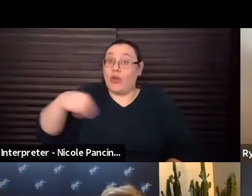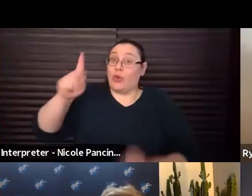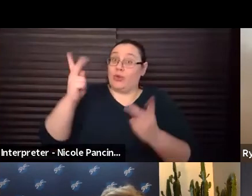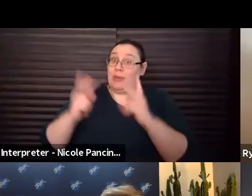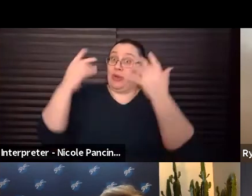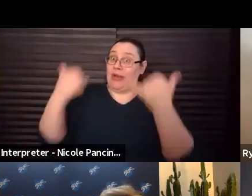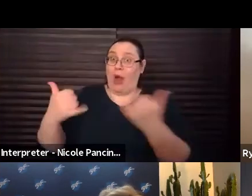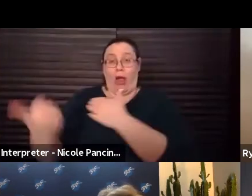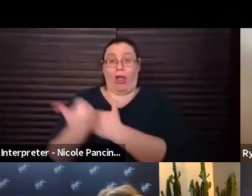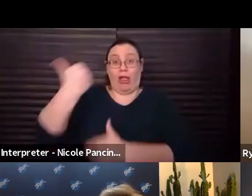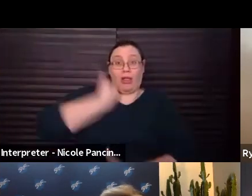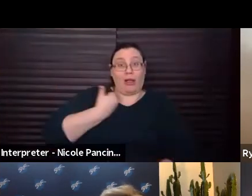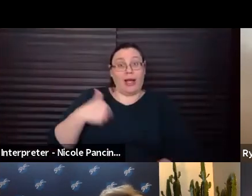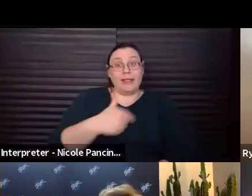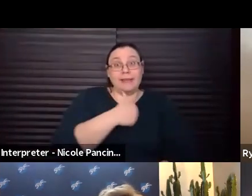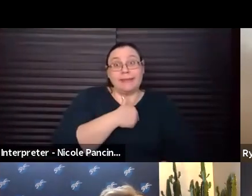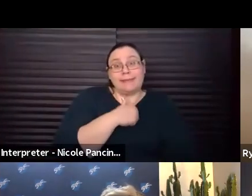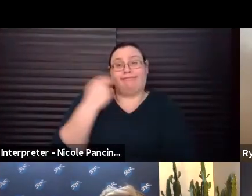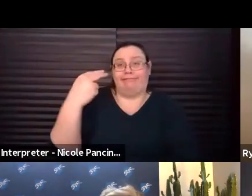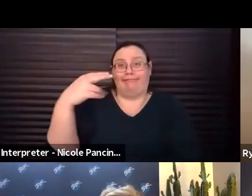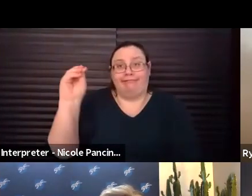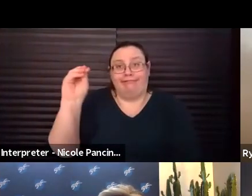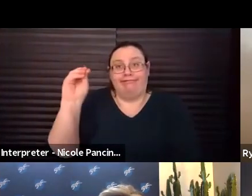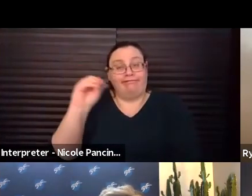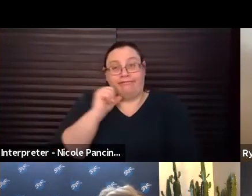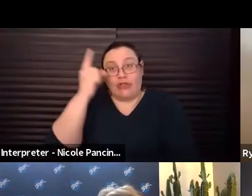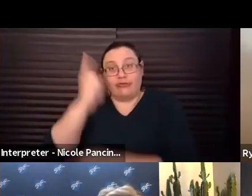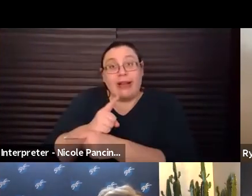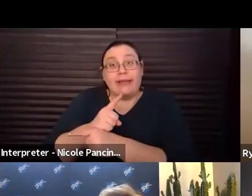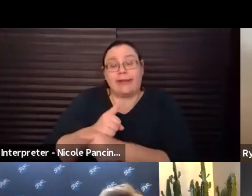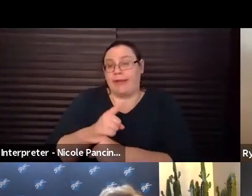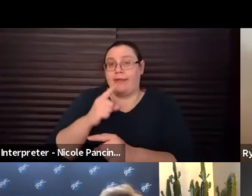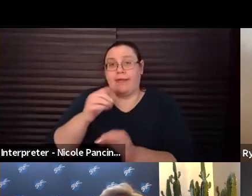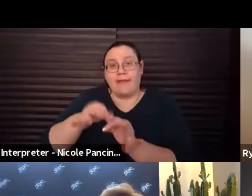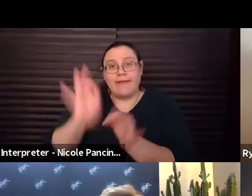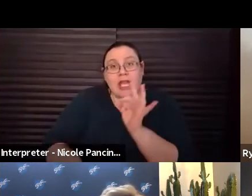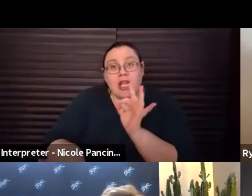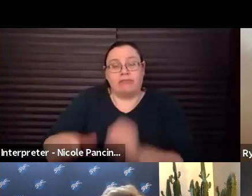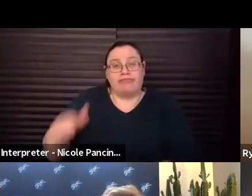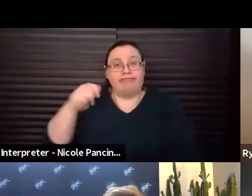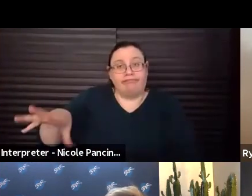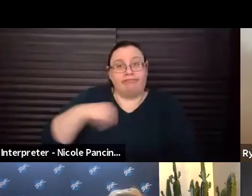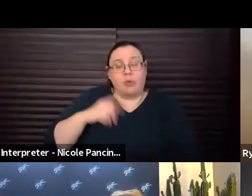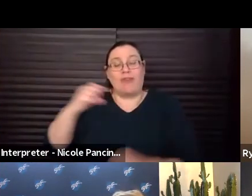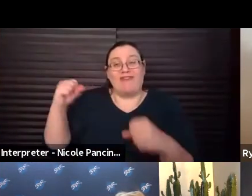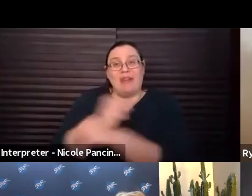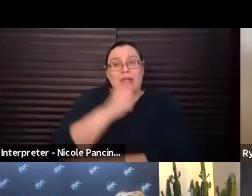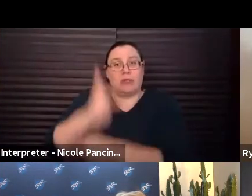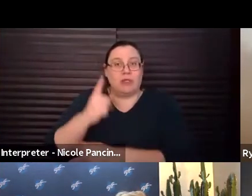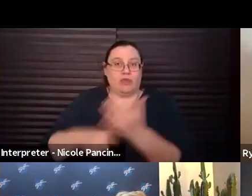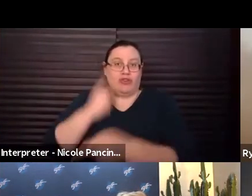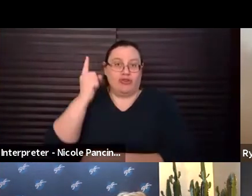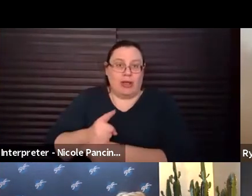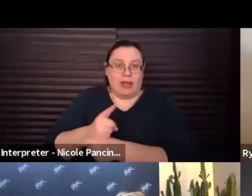blaming us, not right, not fair, we won't take it, and we will fight for what's right. Thank